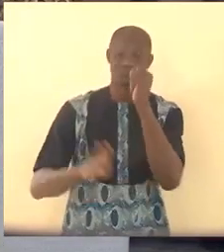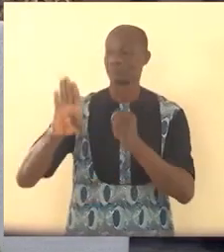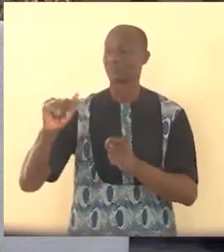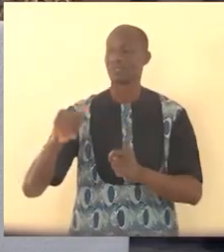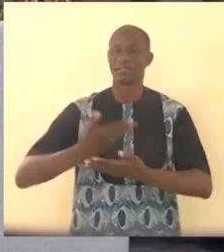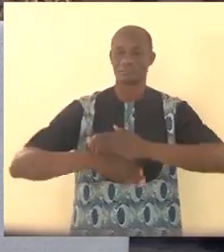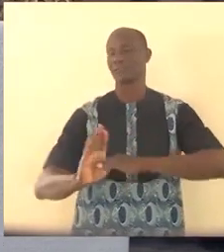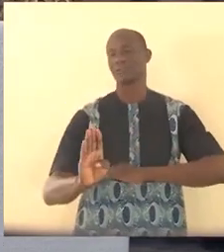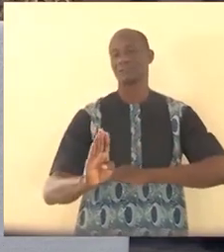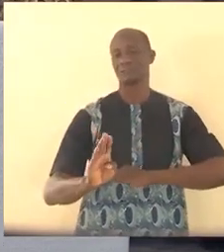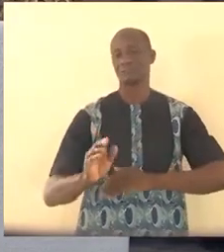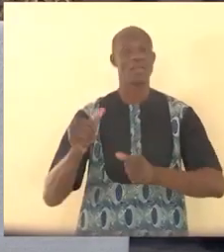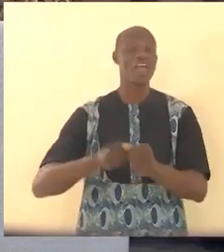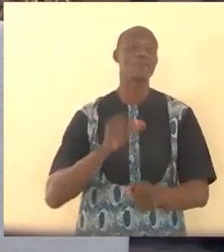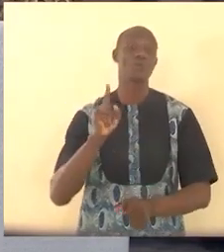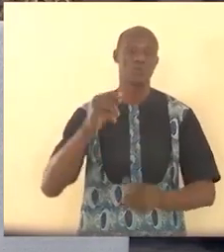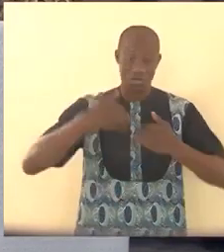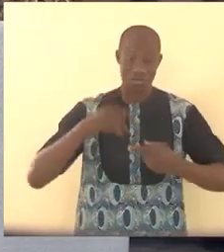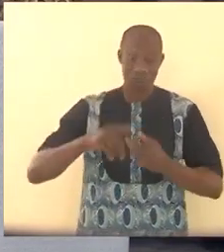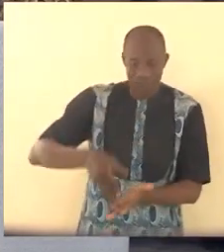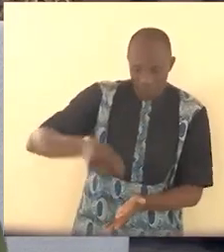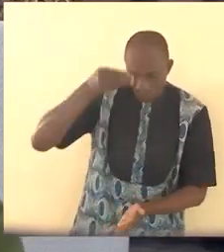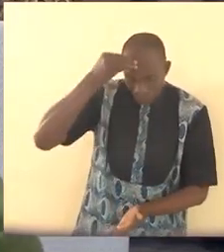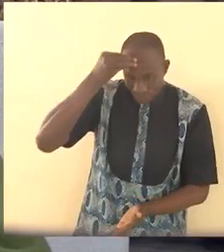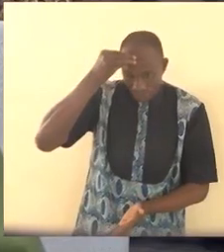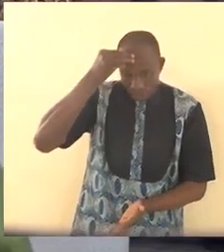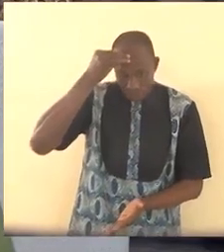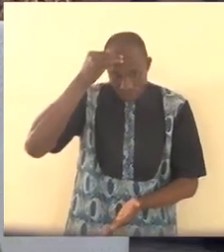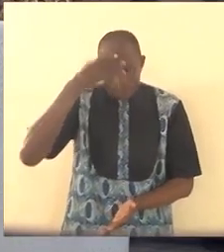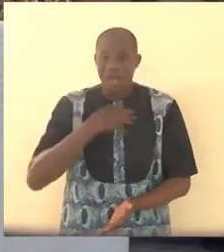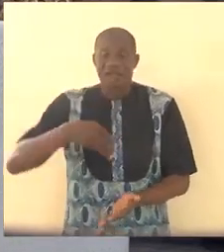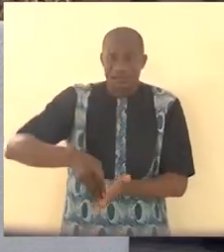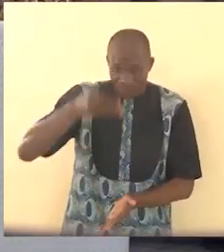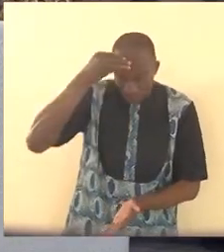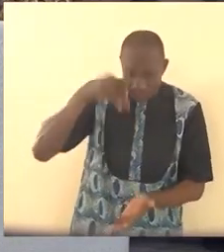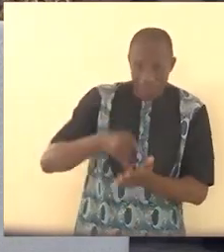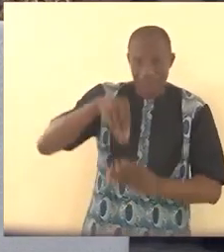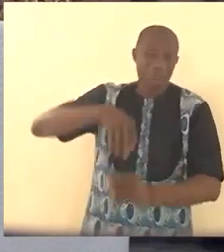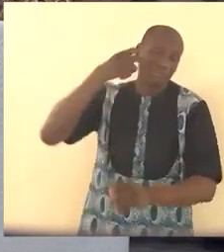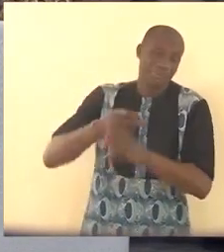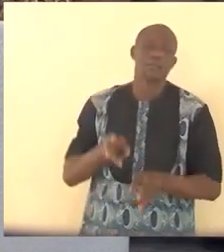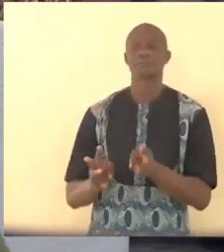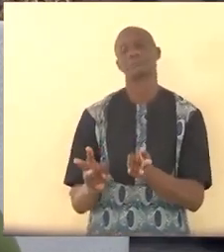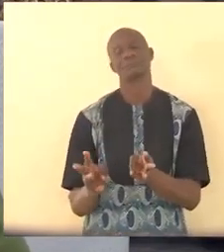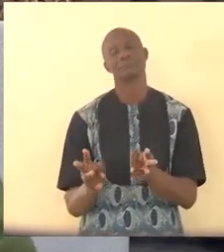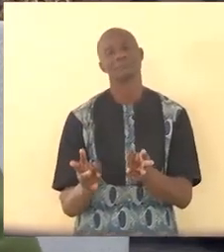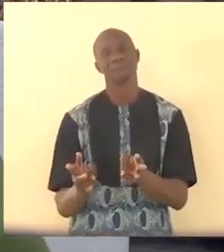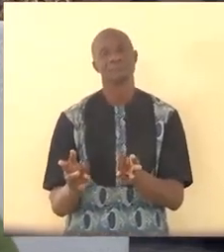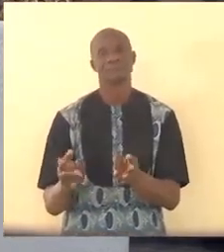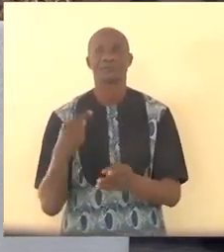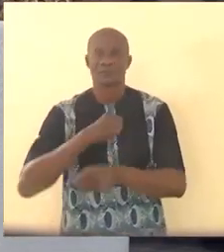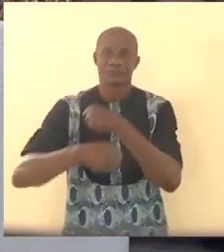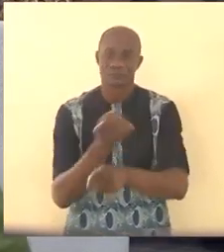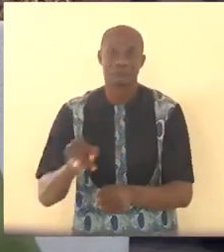by birth? Each one has to learn it. And learn it in a hard way.